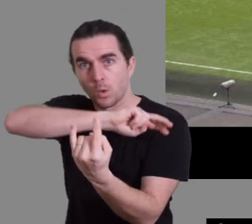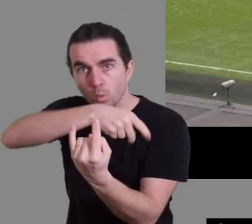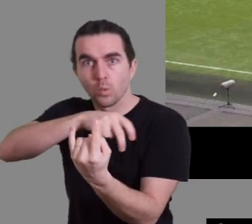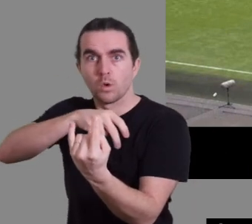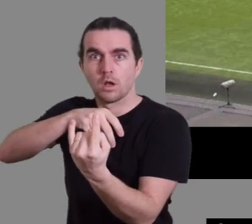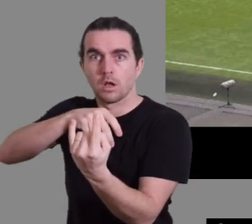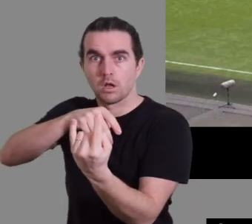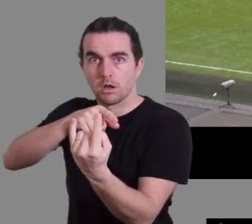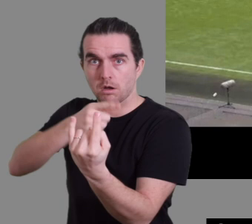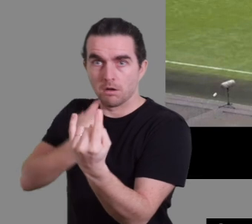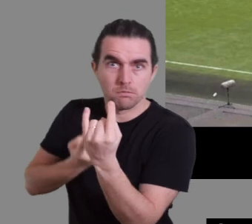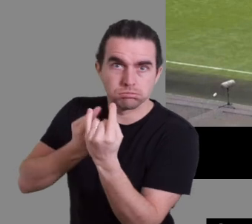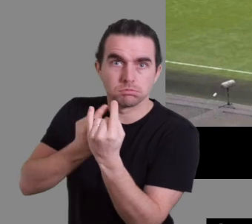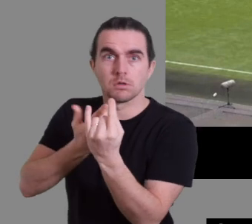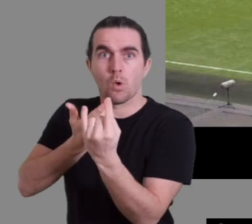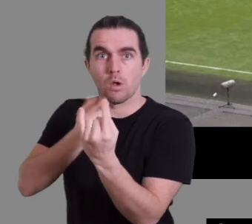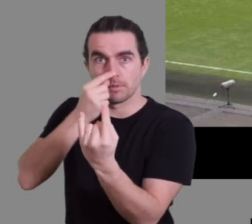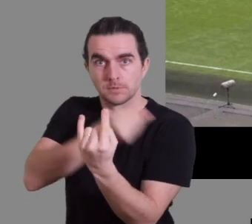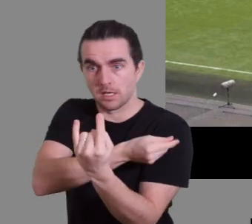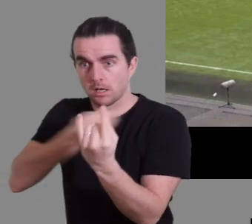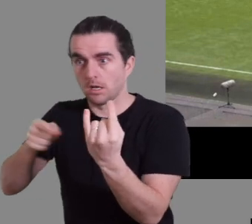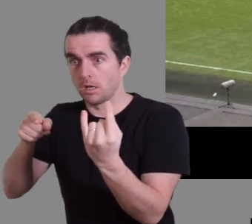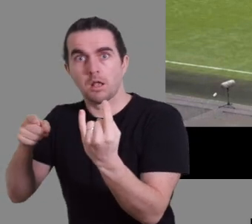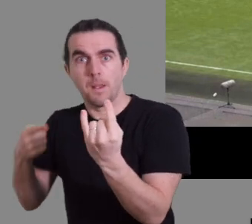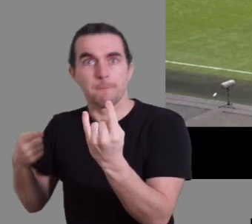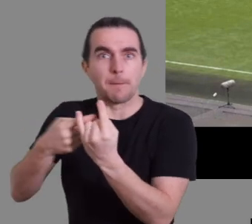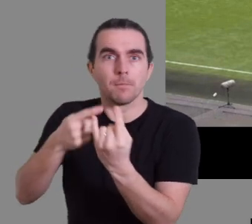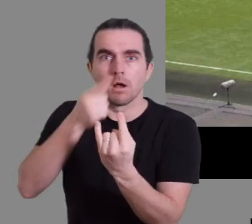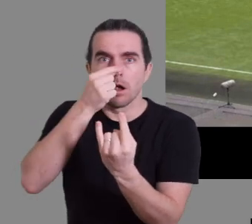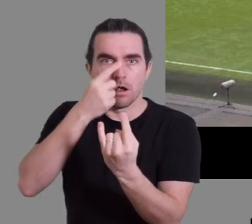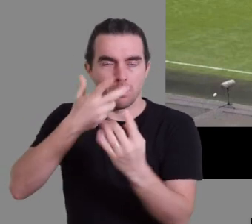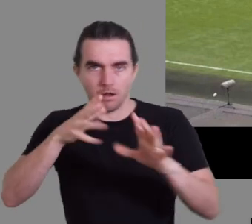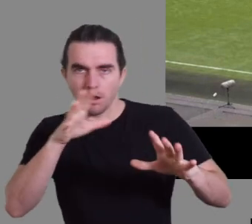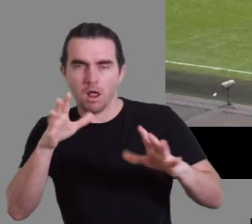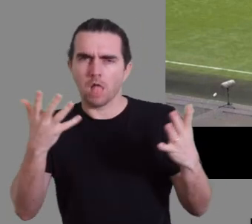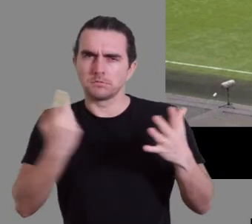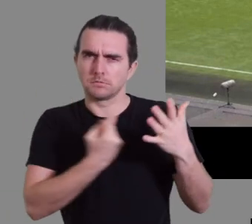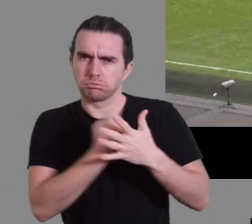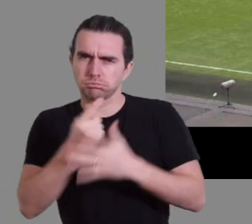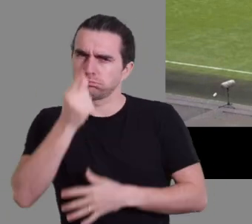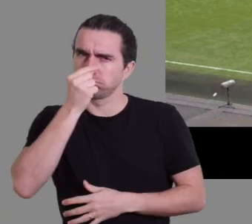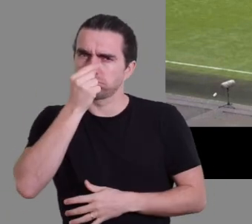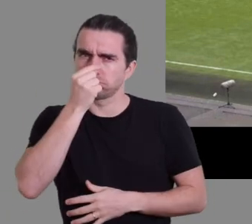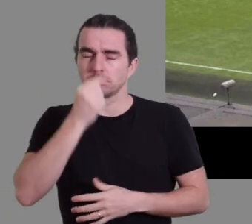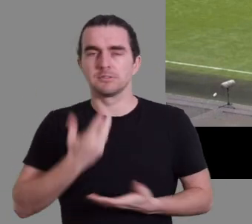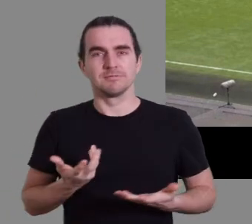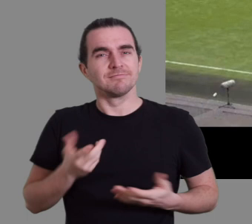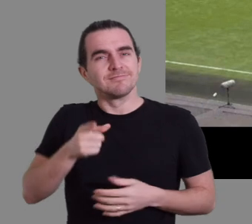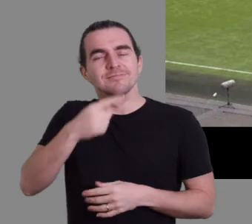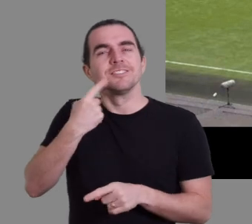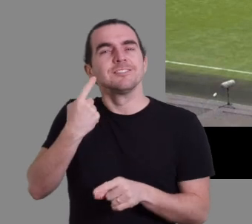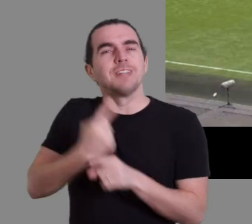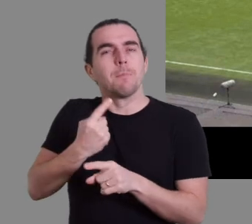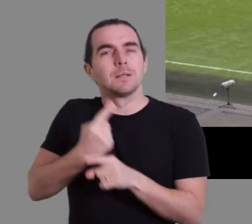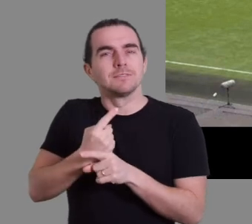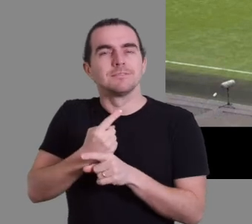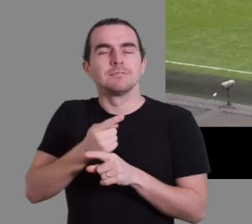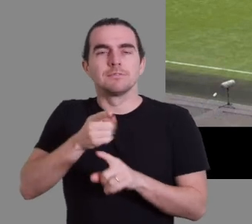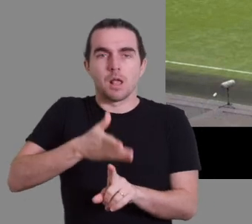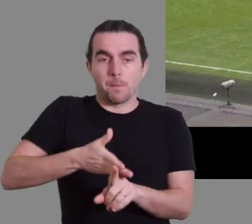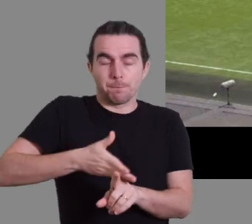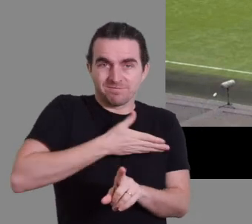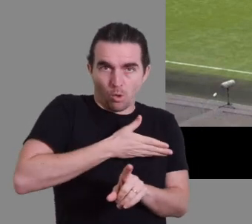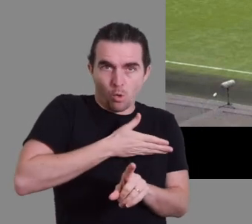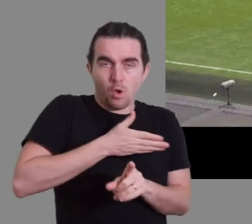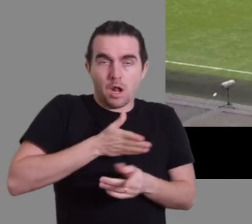along the 6-yard line to get a tap in at the far post. So all those things could be happening, And you talked about there before, during,